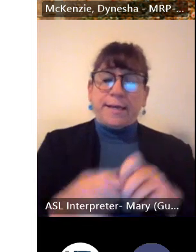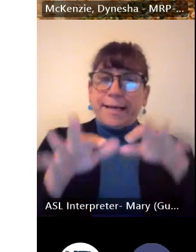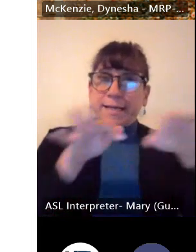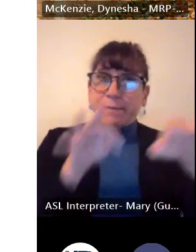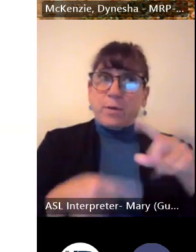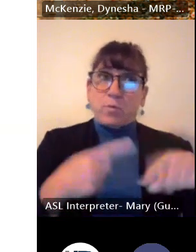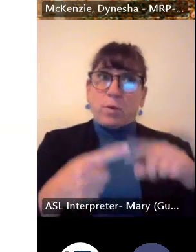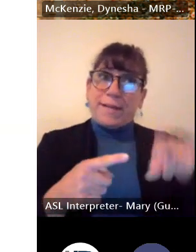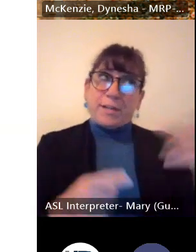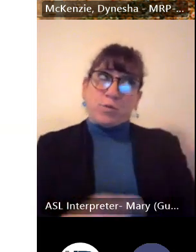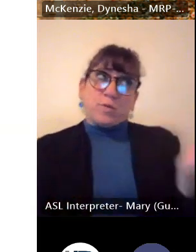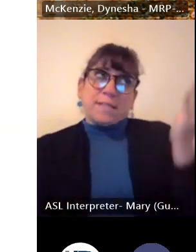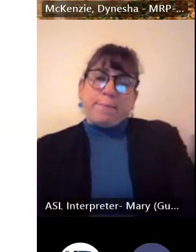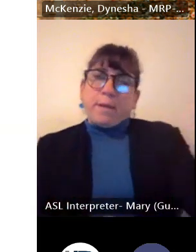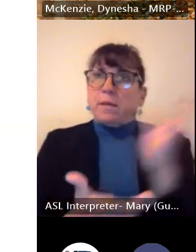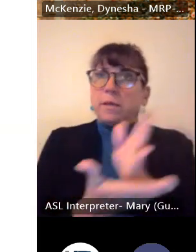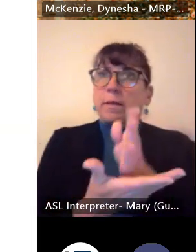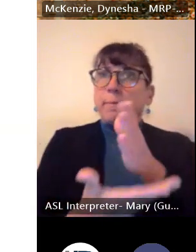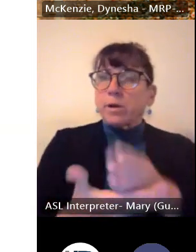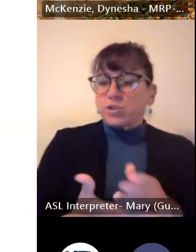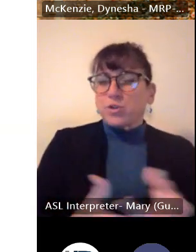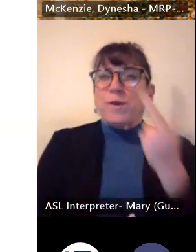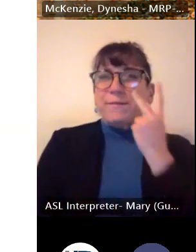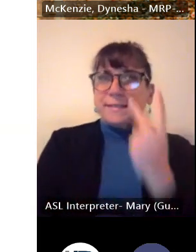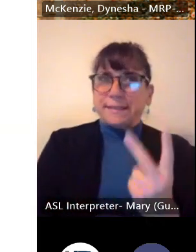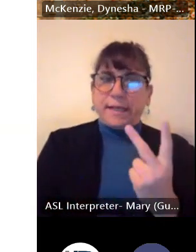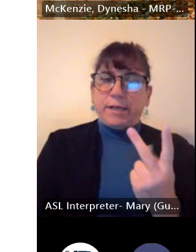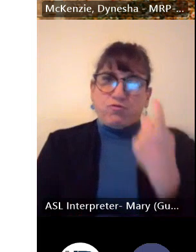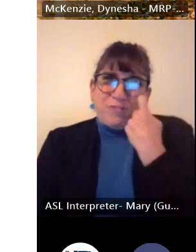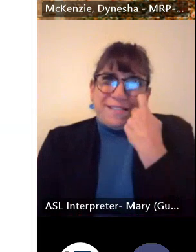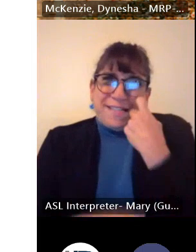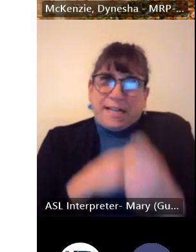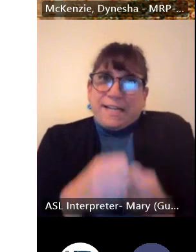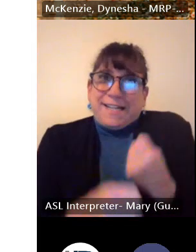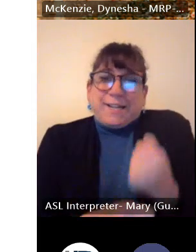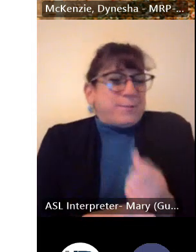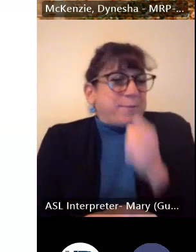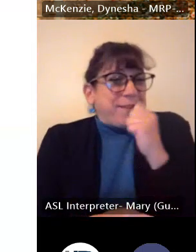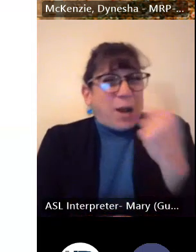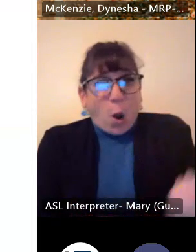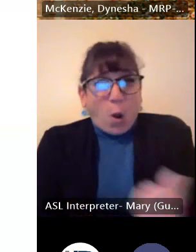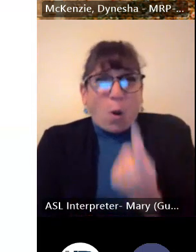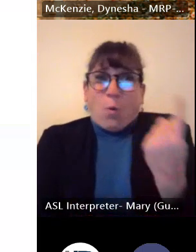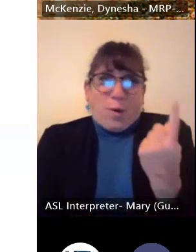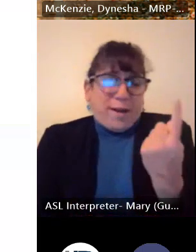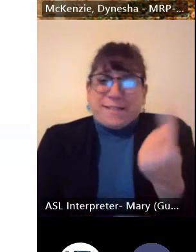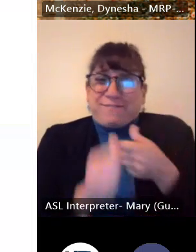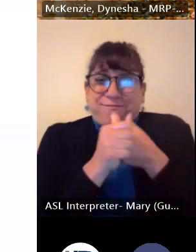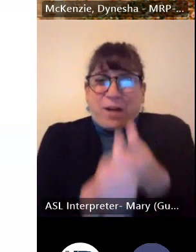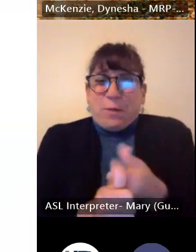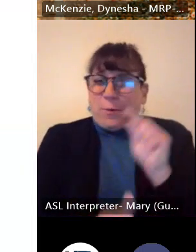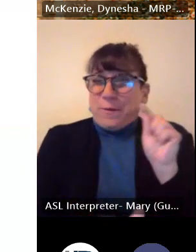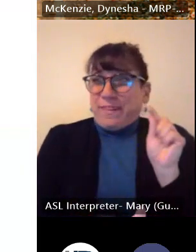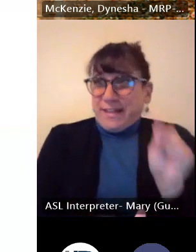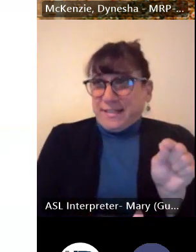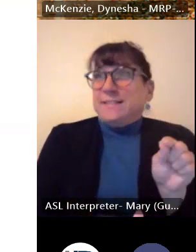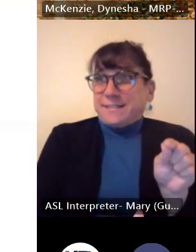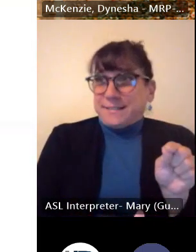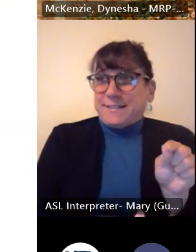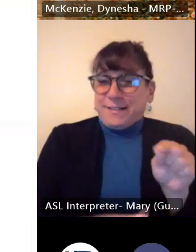by. I think we've all seen in recent years that we haven't always stuck to this